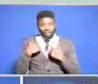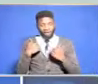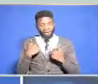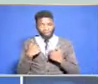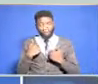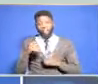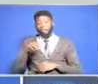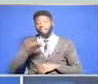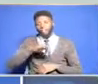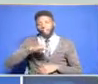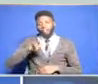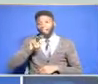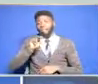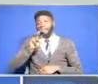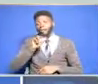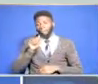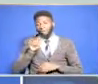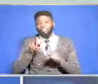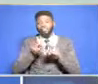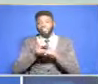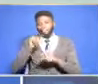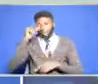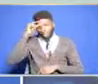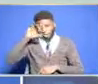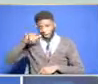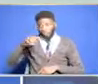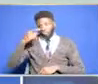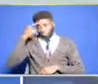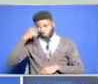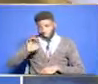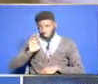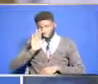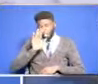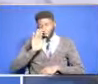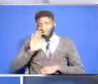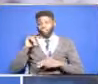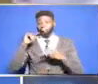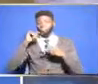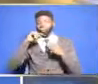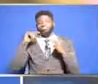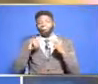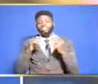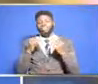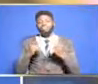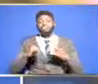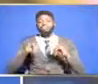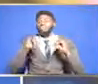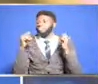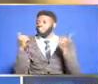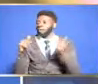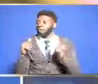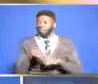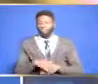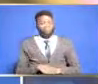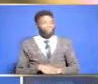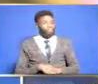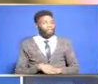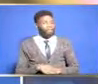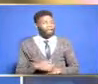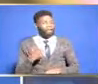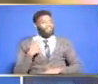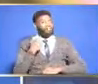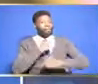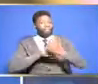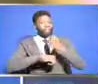mazingira NEMA na serikali ya kaunti hiyo hazijatekelezwa. There are livelihood activities that affect